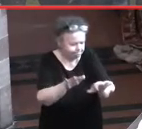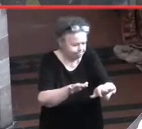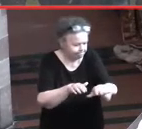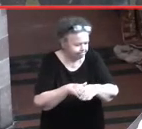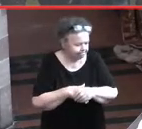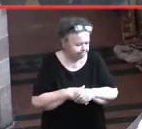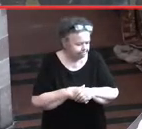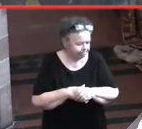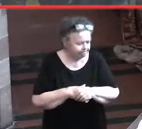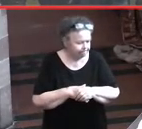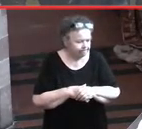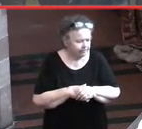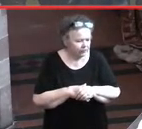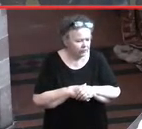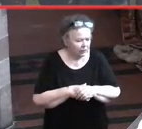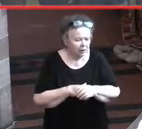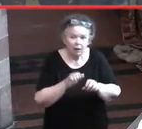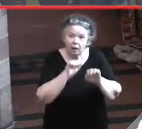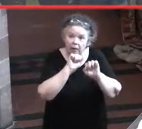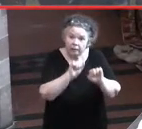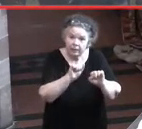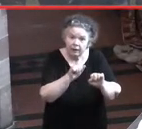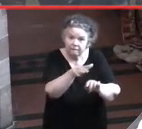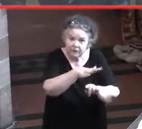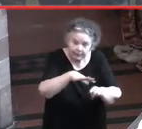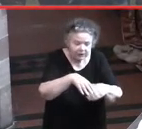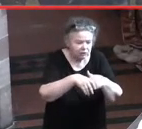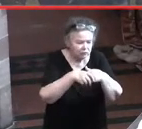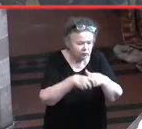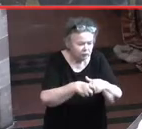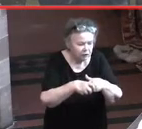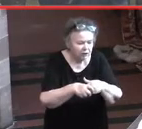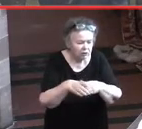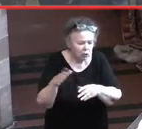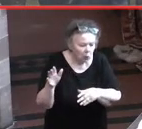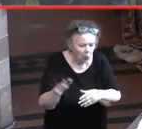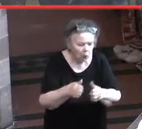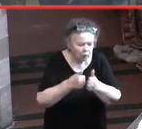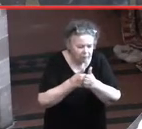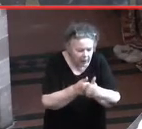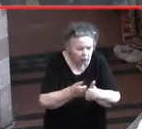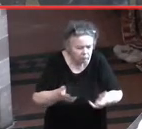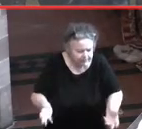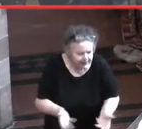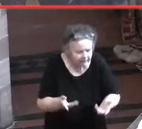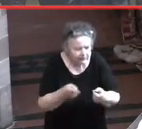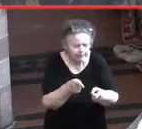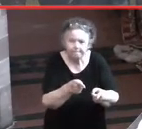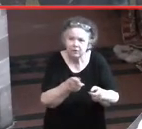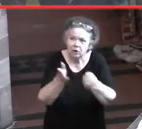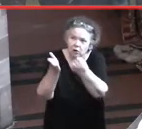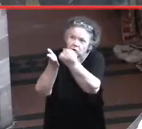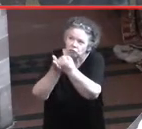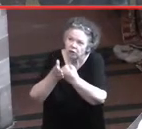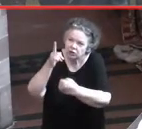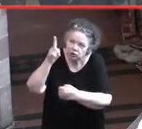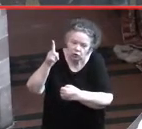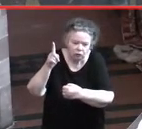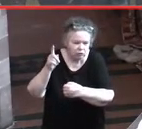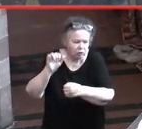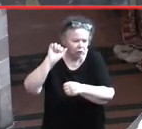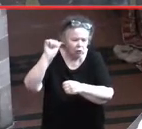Spirit. On their families and friends and all who have helped and encouraged them, gracious